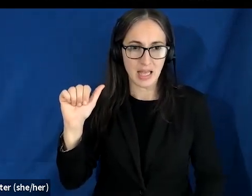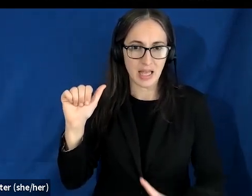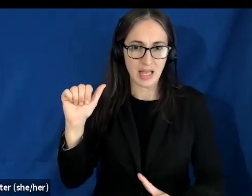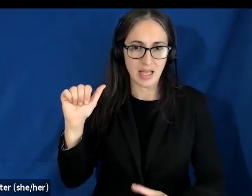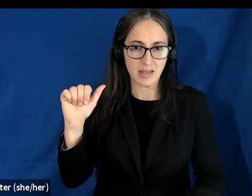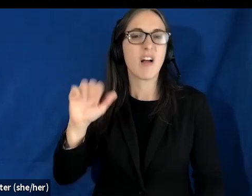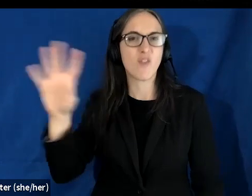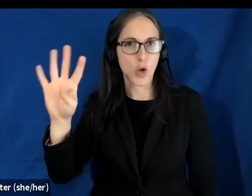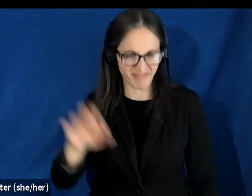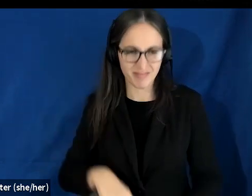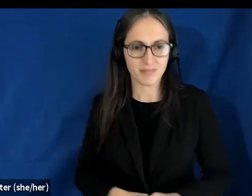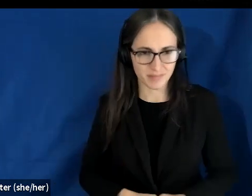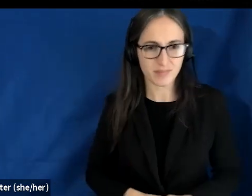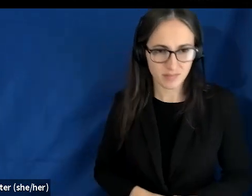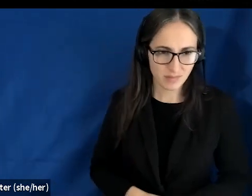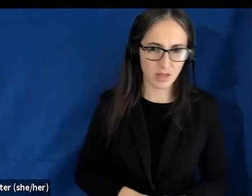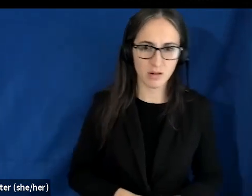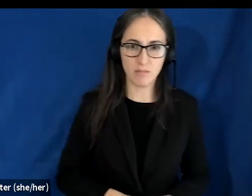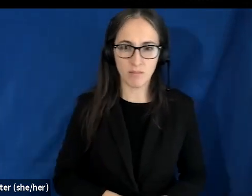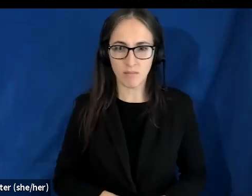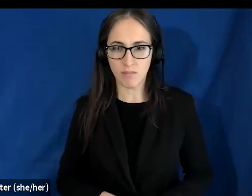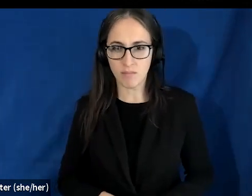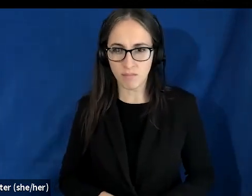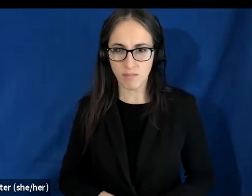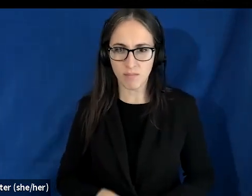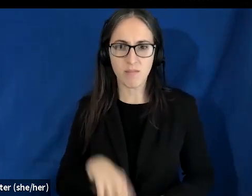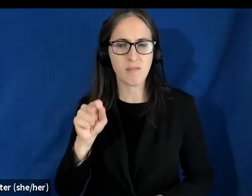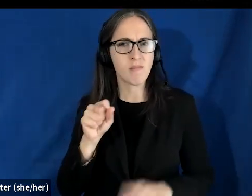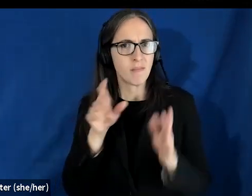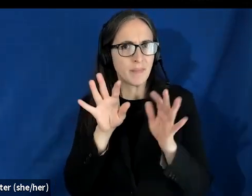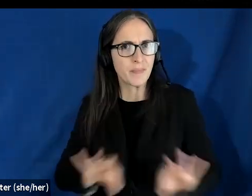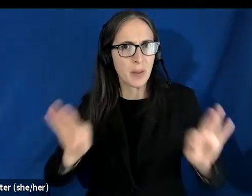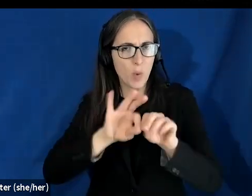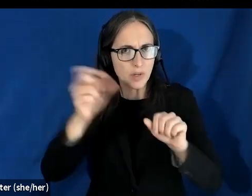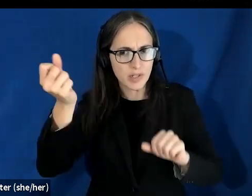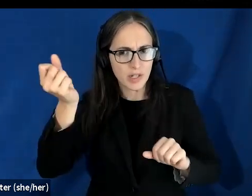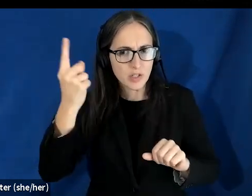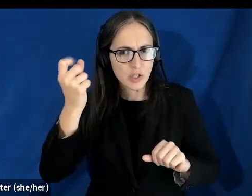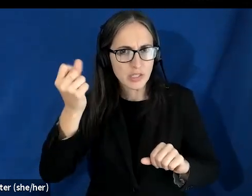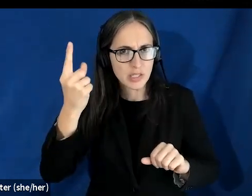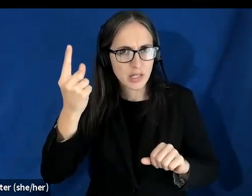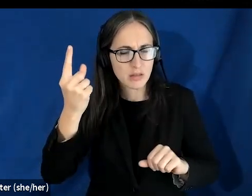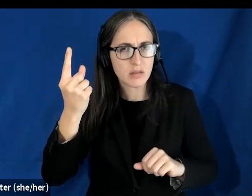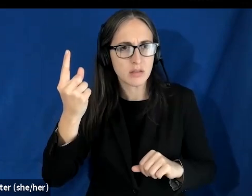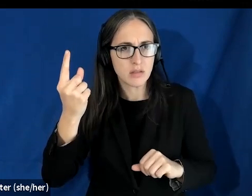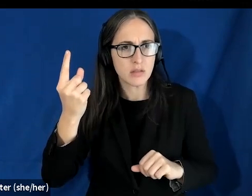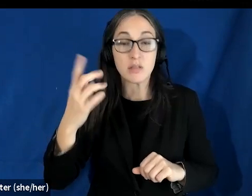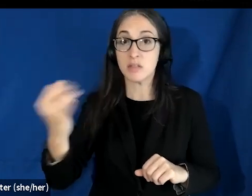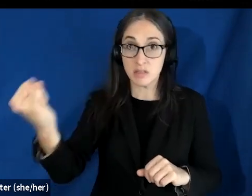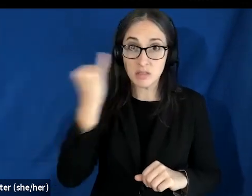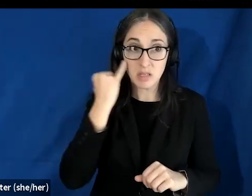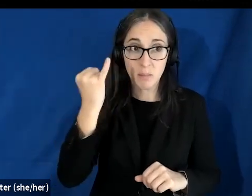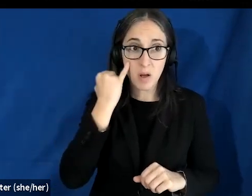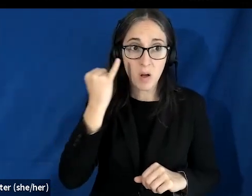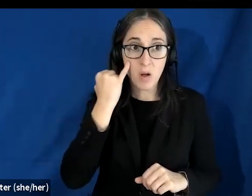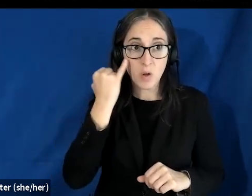ABCA4. And it's really important to understand because, an example is if your car tire